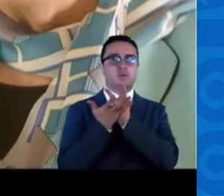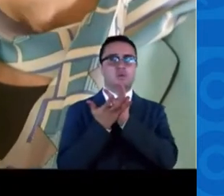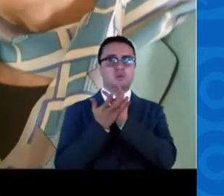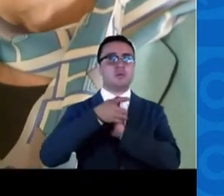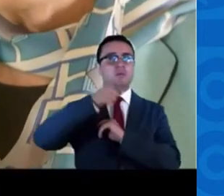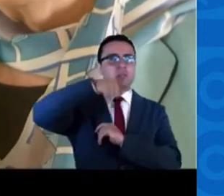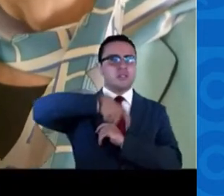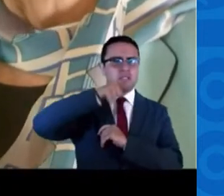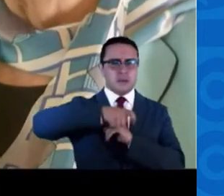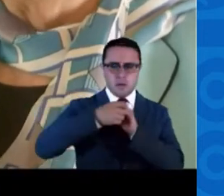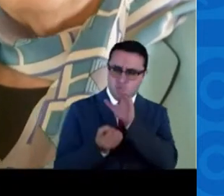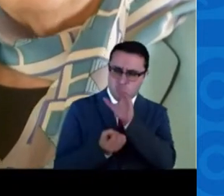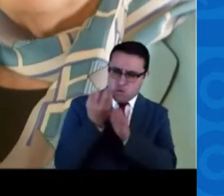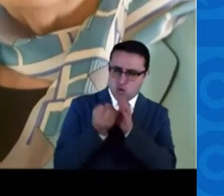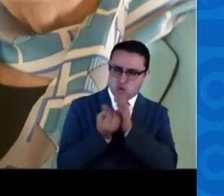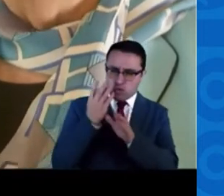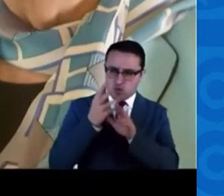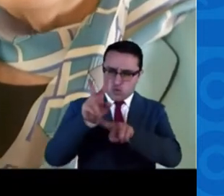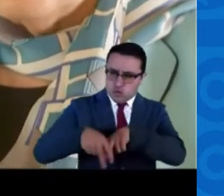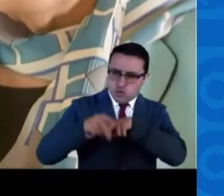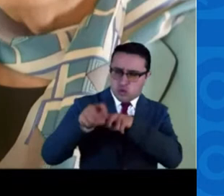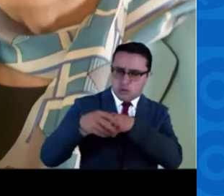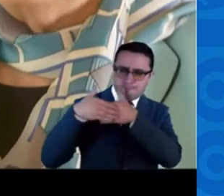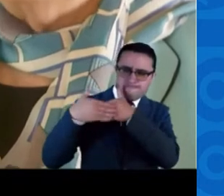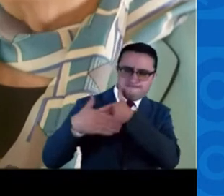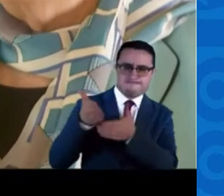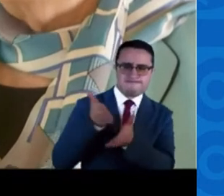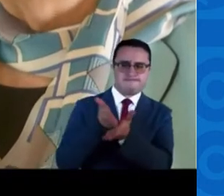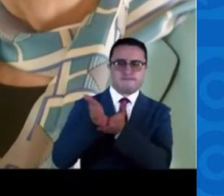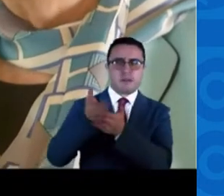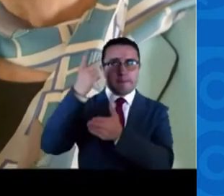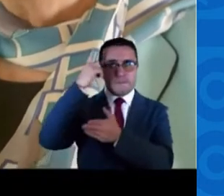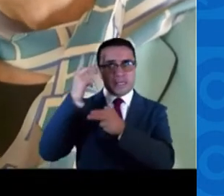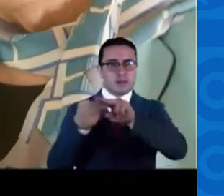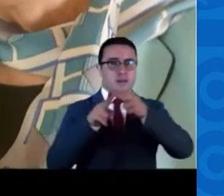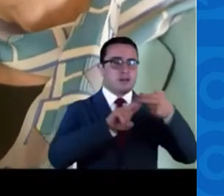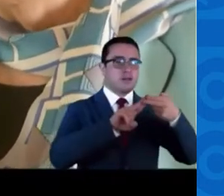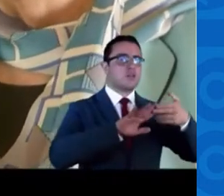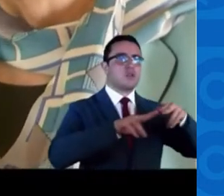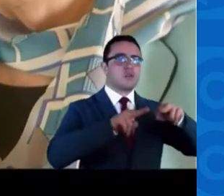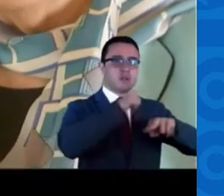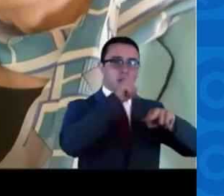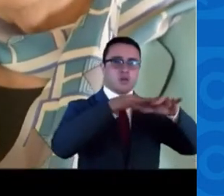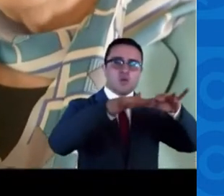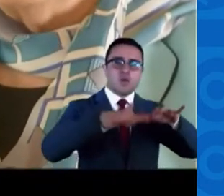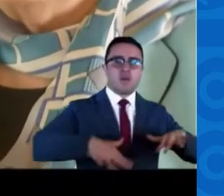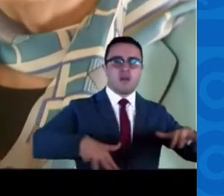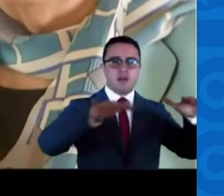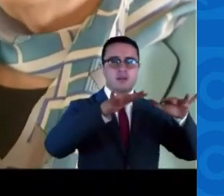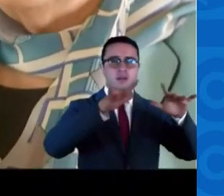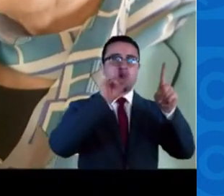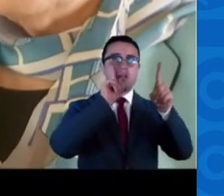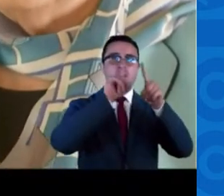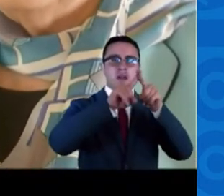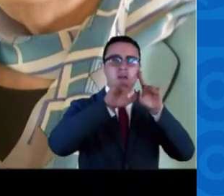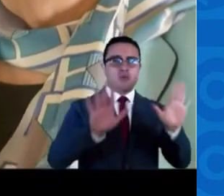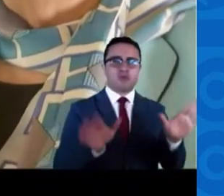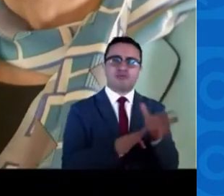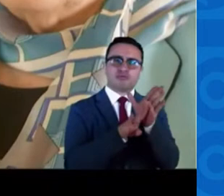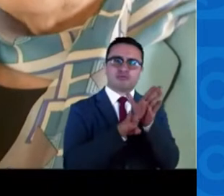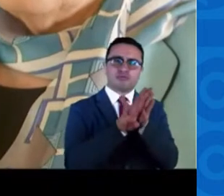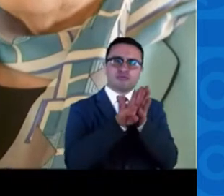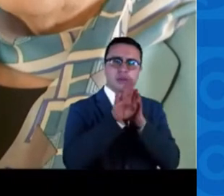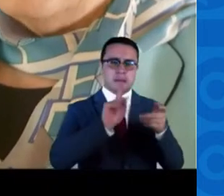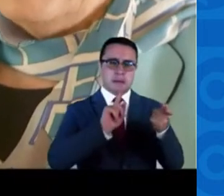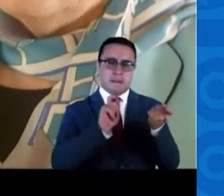water, etc., we need sustainable production methods based on nature and that